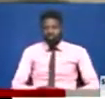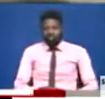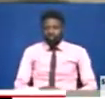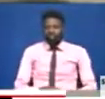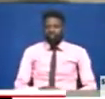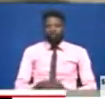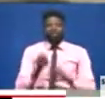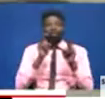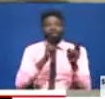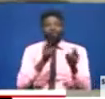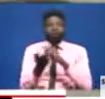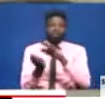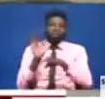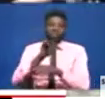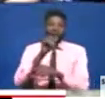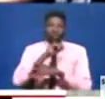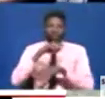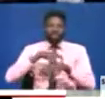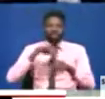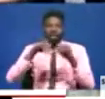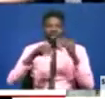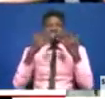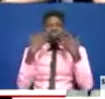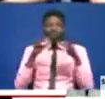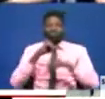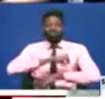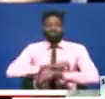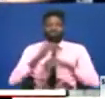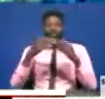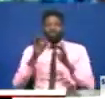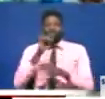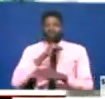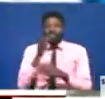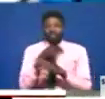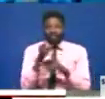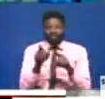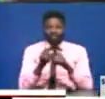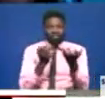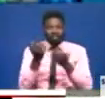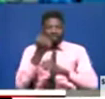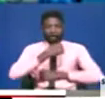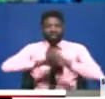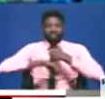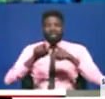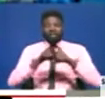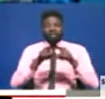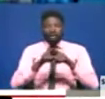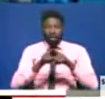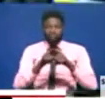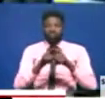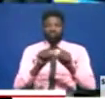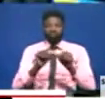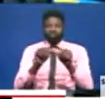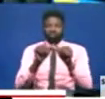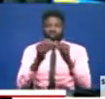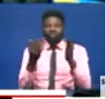Normalcy has resumed after the elections, with schools reopening Thursday and business activity picking again, at least based on a